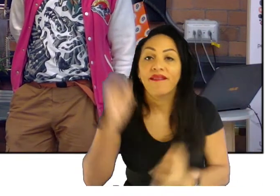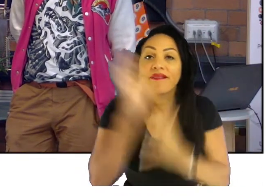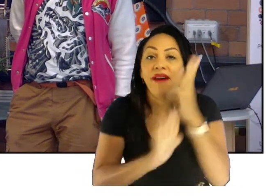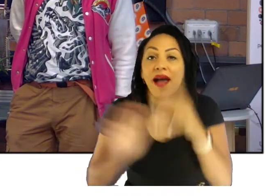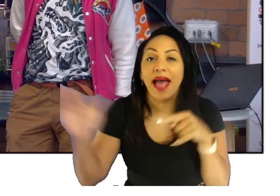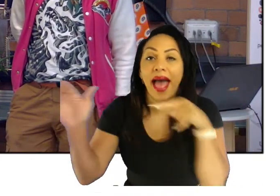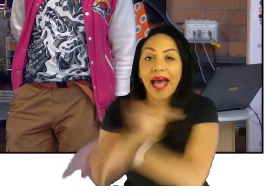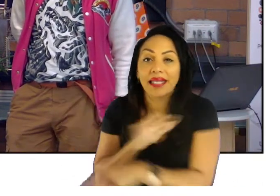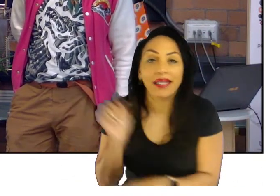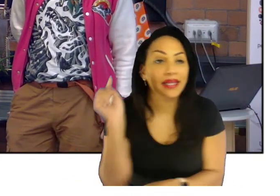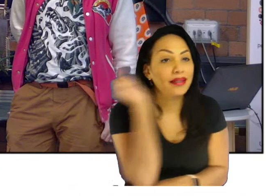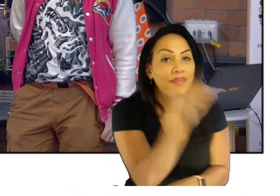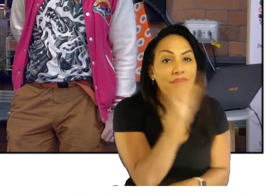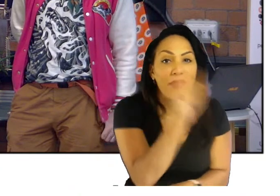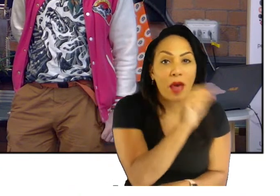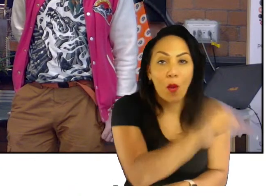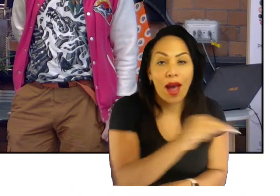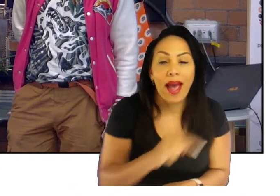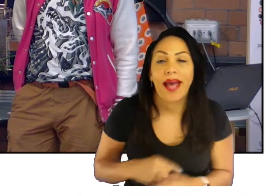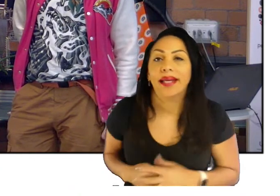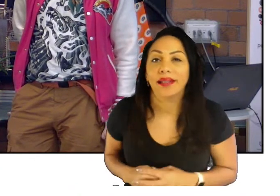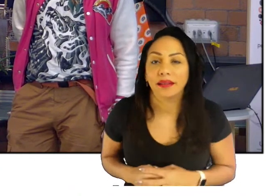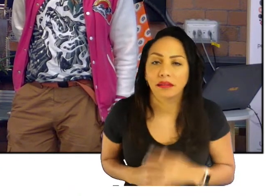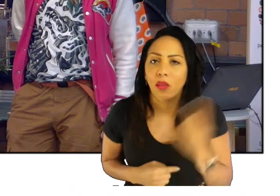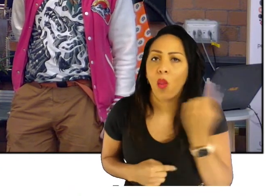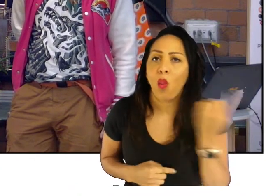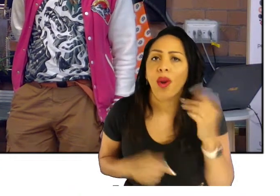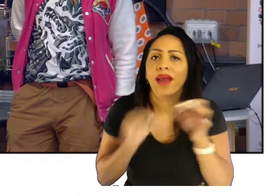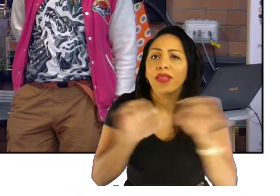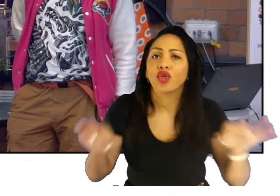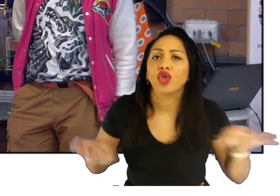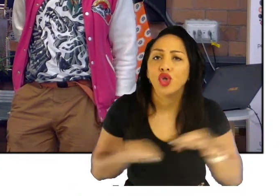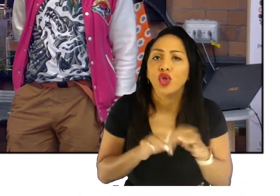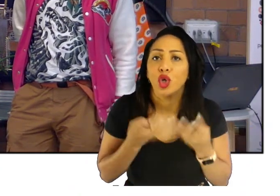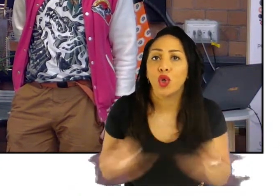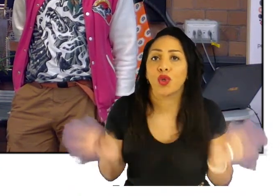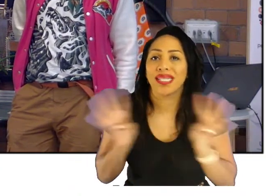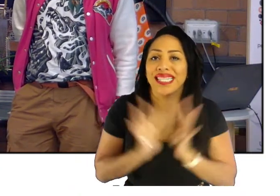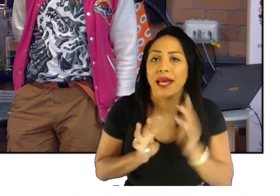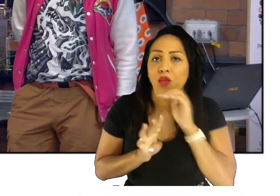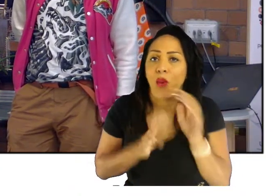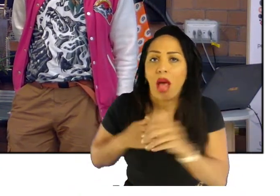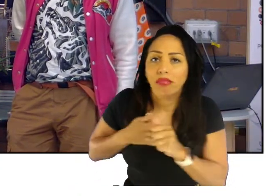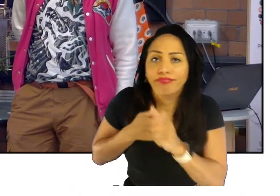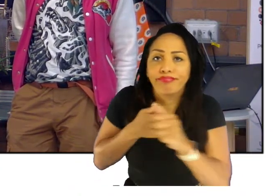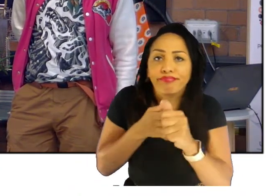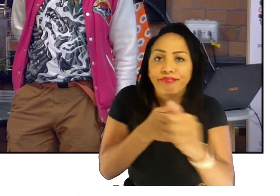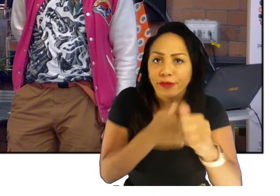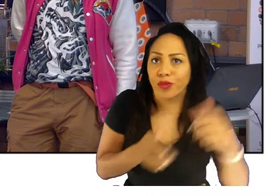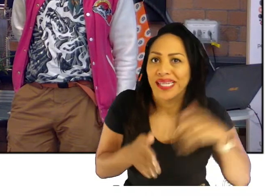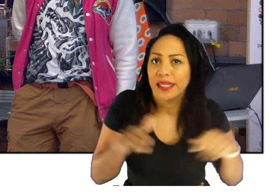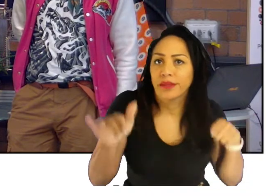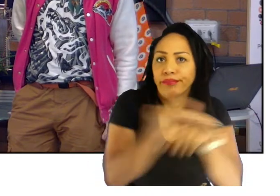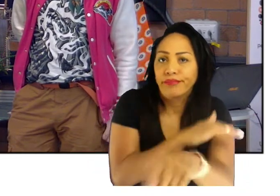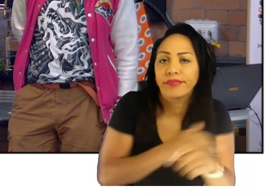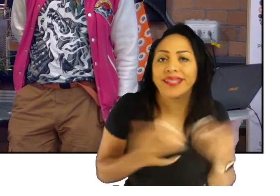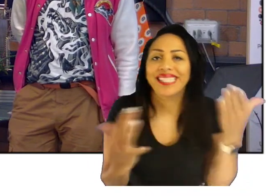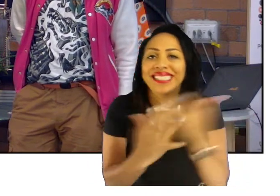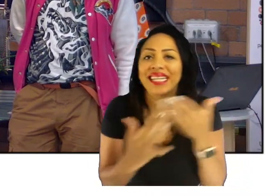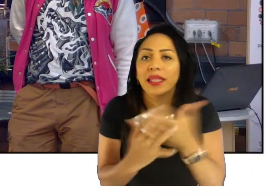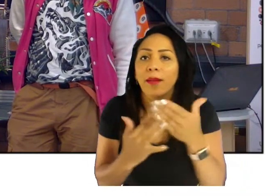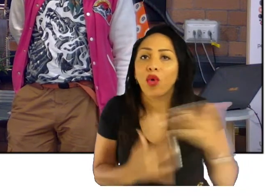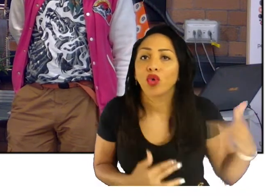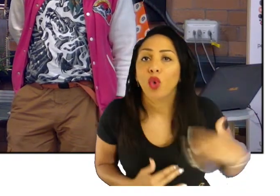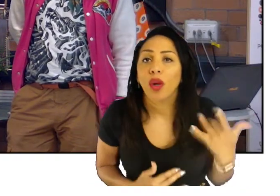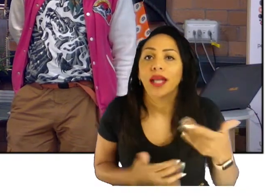over that way. One of the studio team will direct you to them should we need to use them. Accessible toilets and baby change can be found